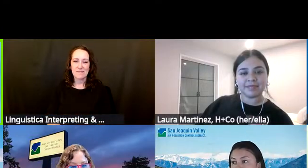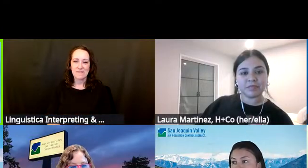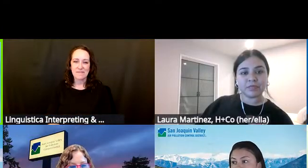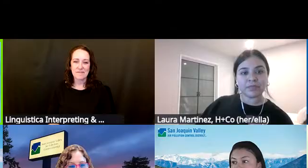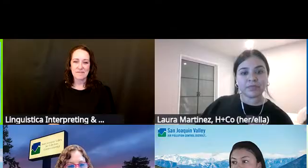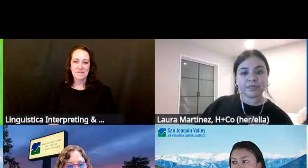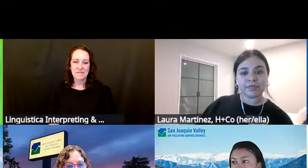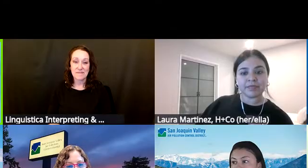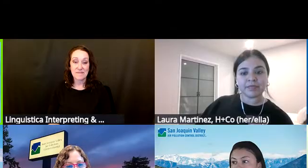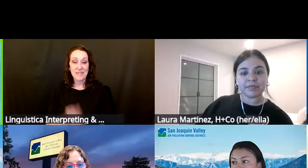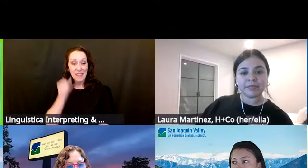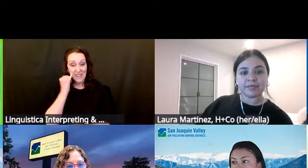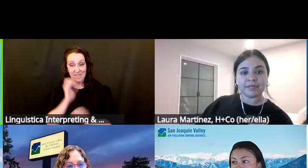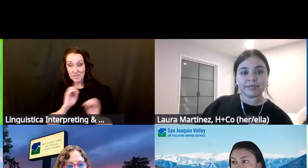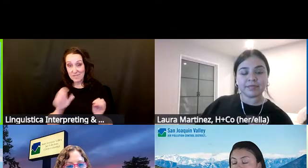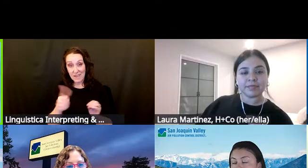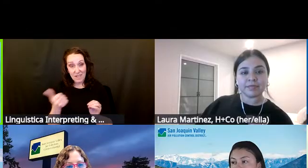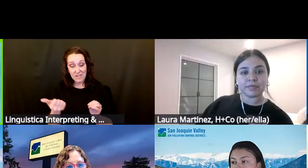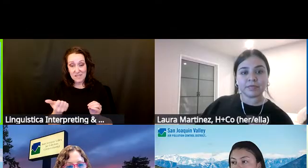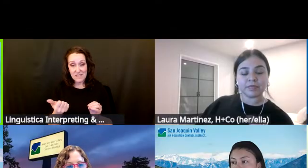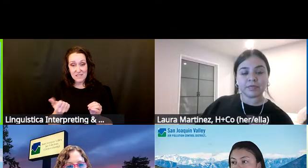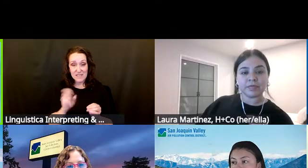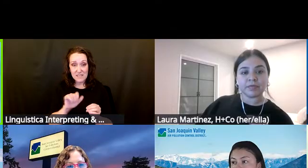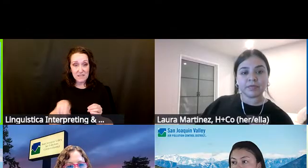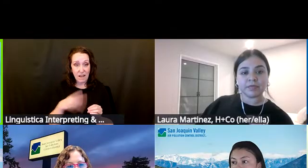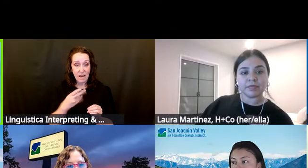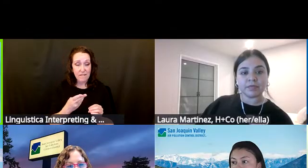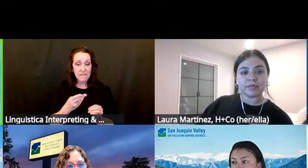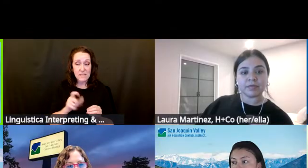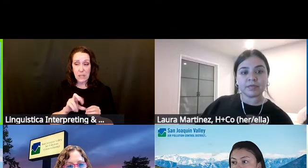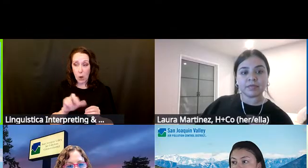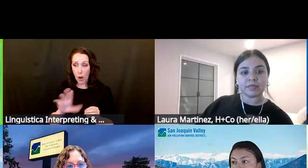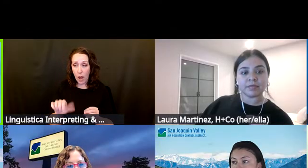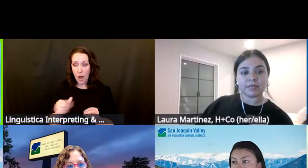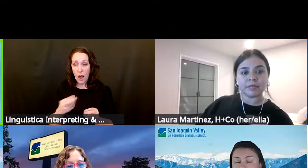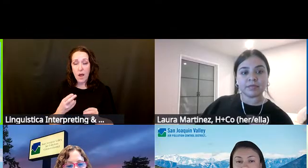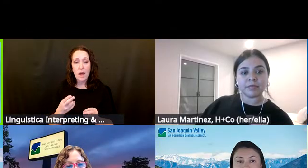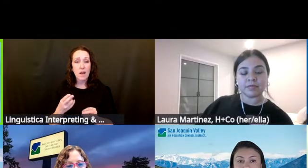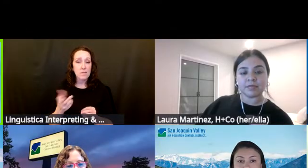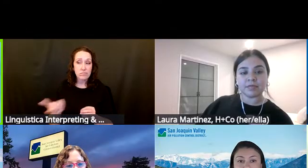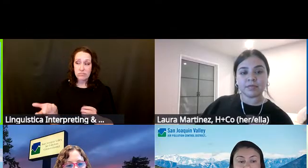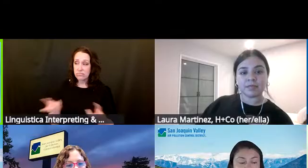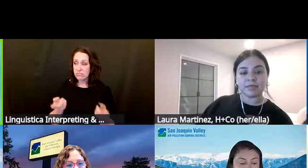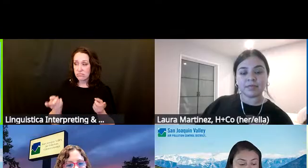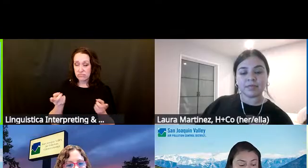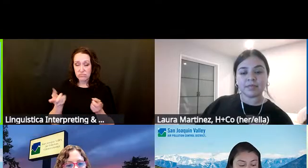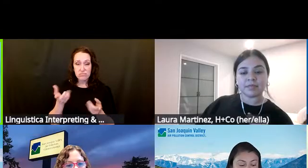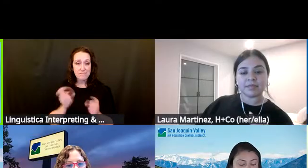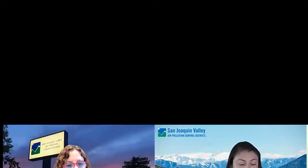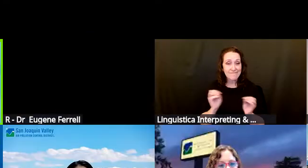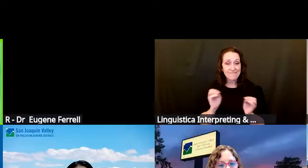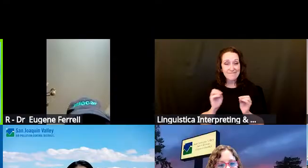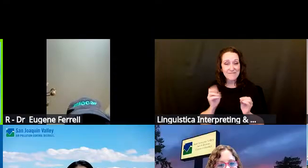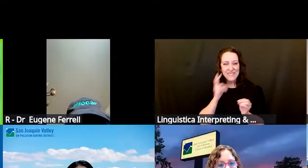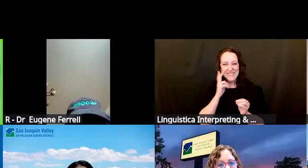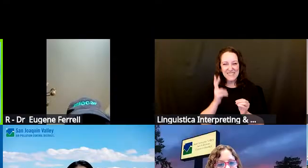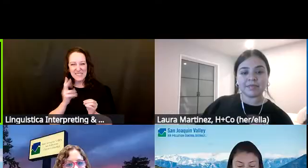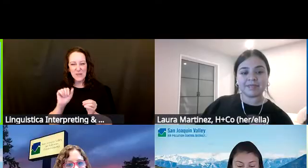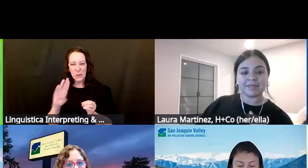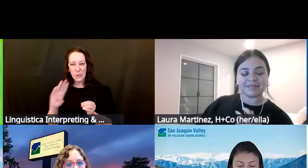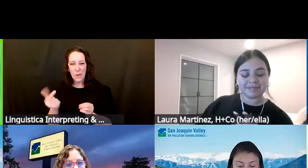if nothing else, Steph or Sarah, I'll pass it to you if anything else. But if not, we will see you all in